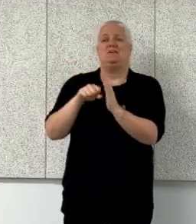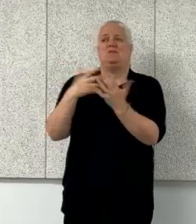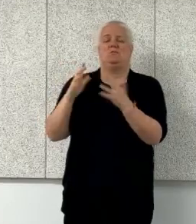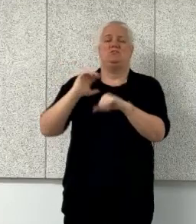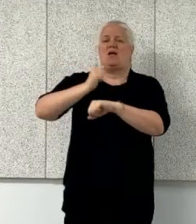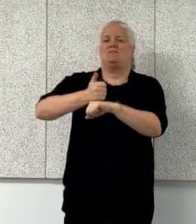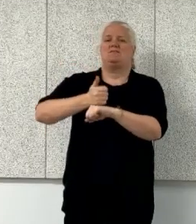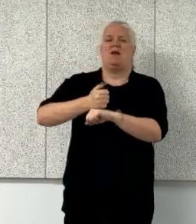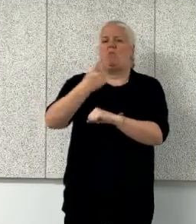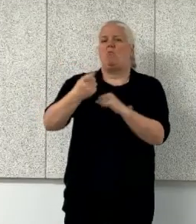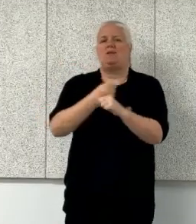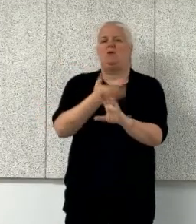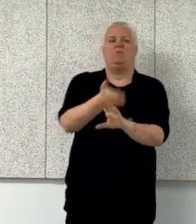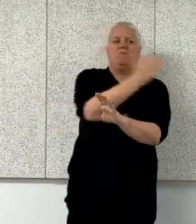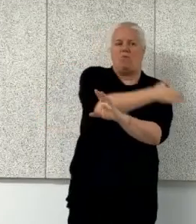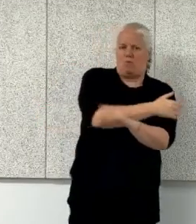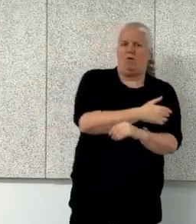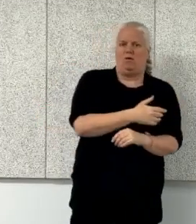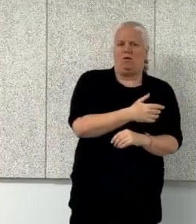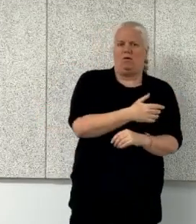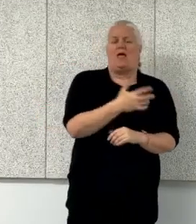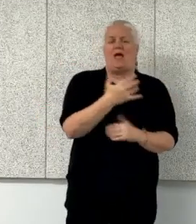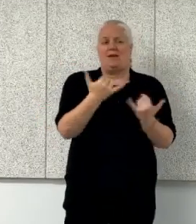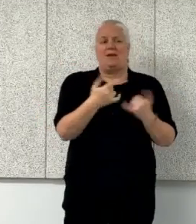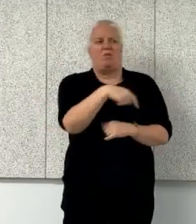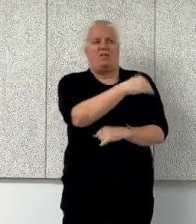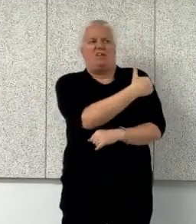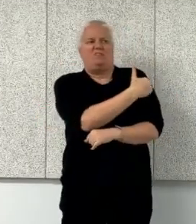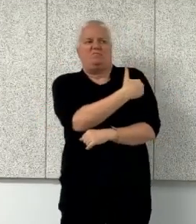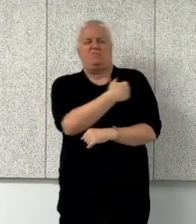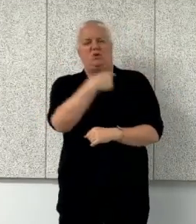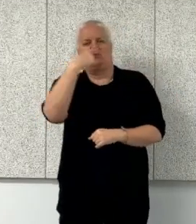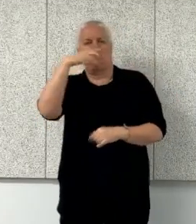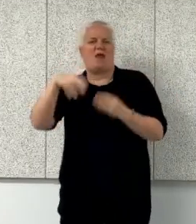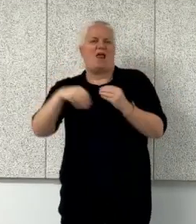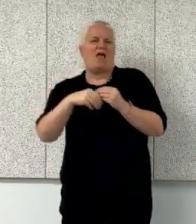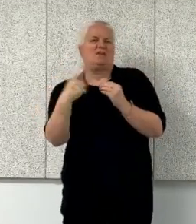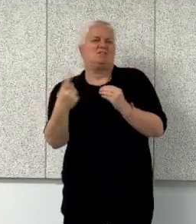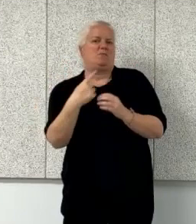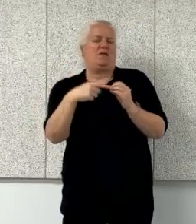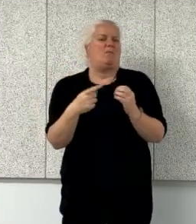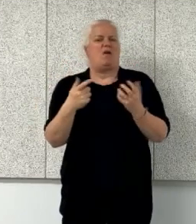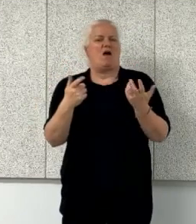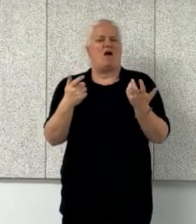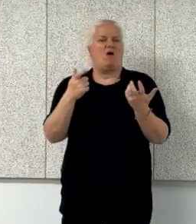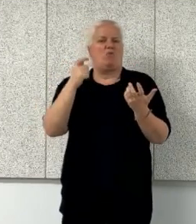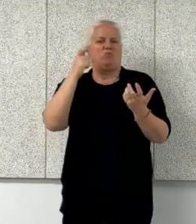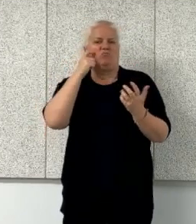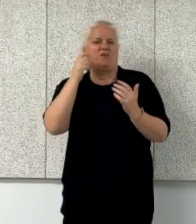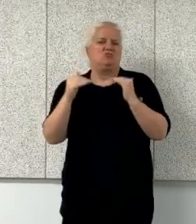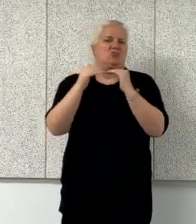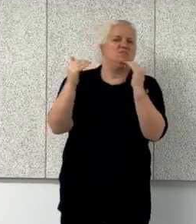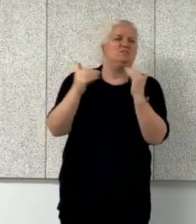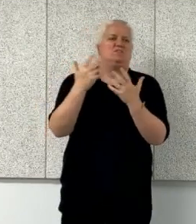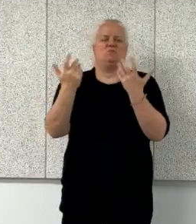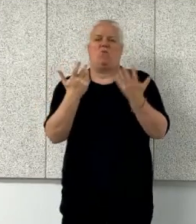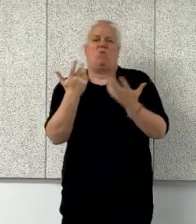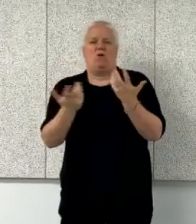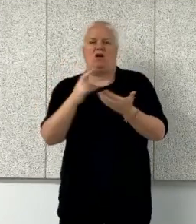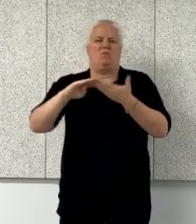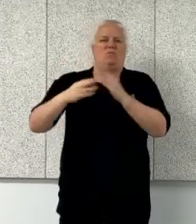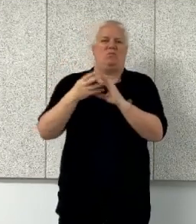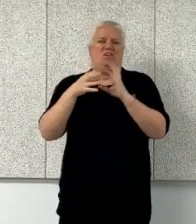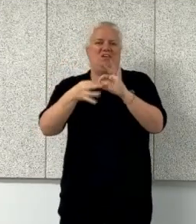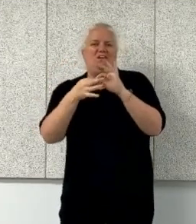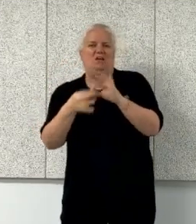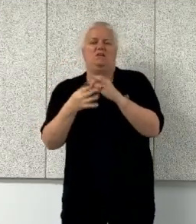were approaching. And then I was held accountable for those metrics, right? Mm-hmm. And I felt a real disconnect, particularly because this was around